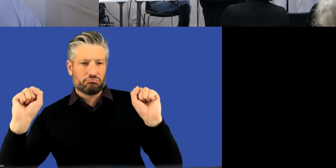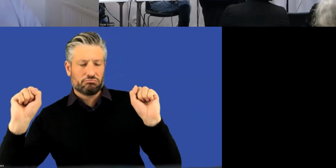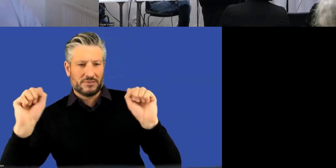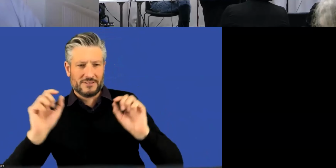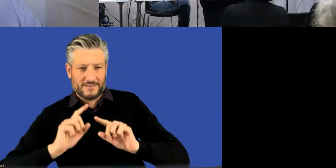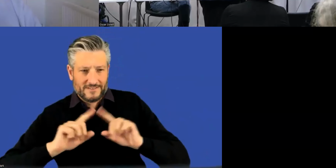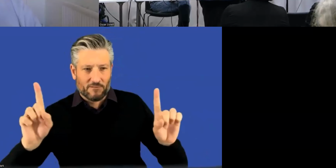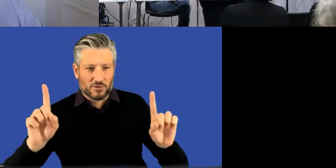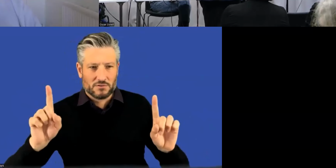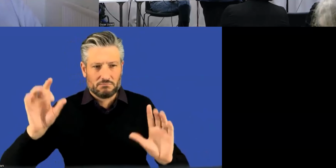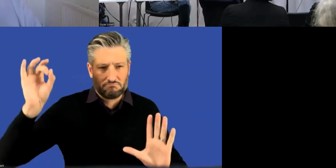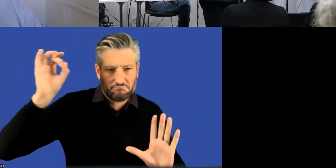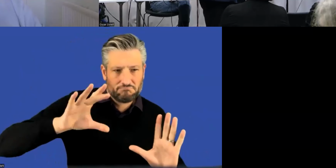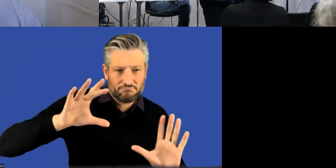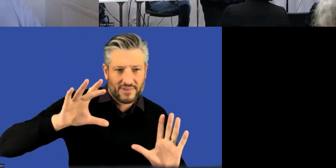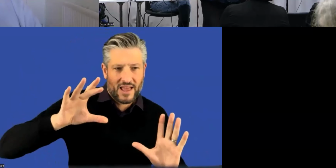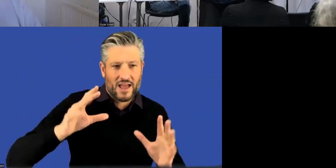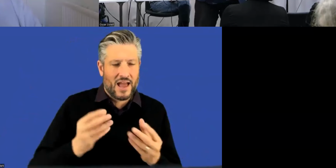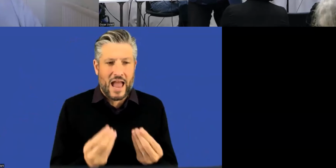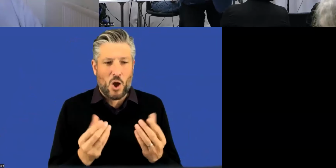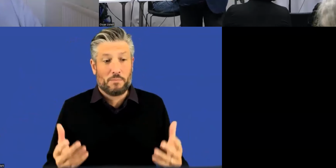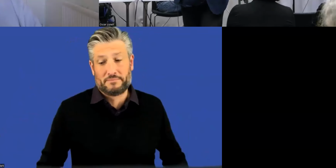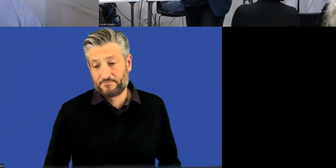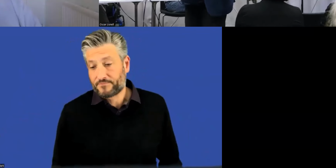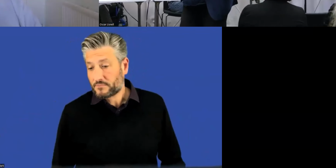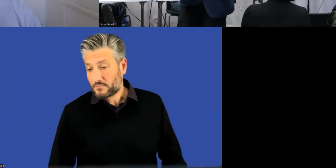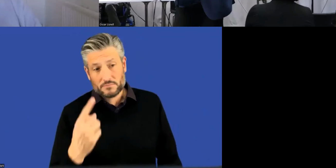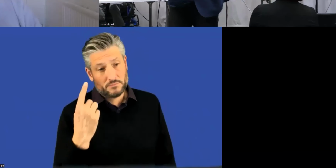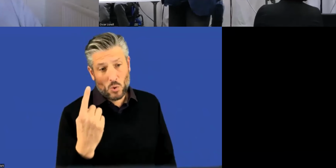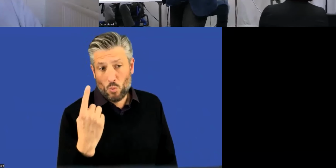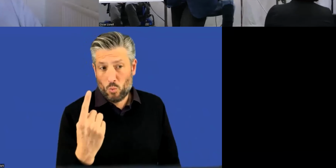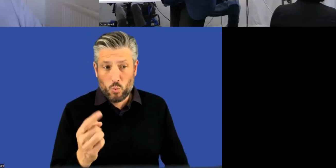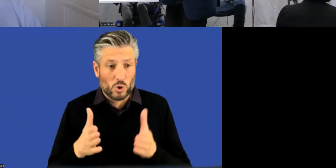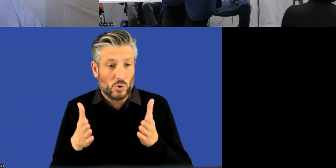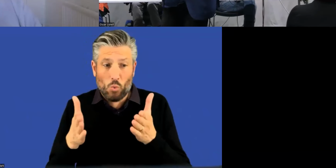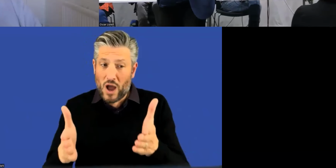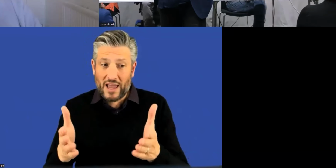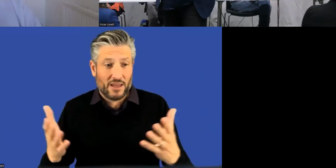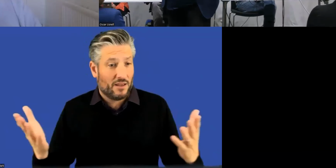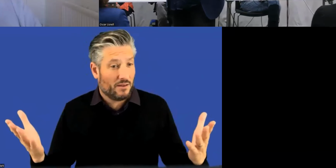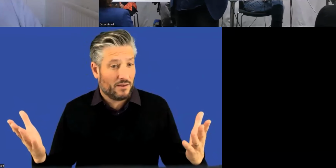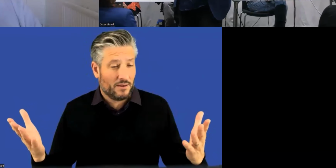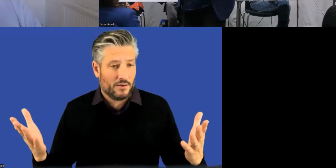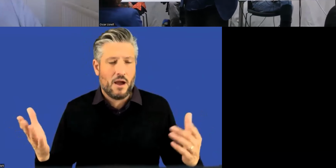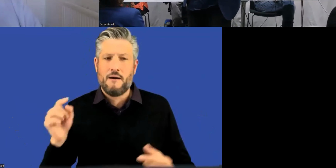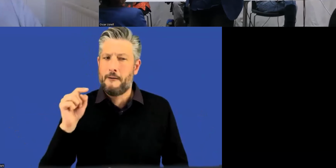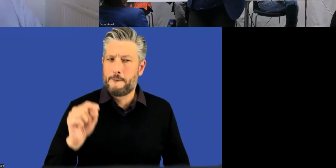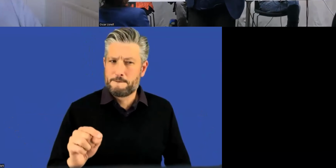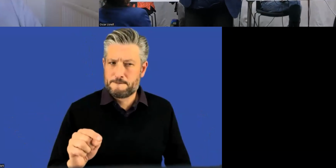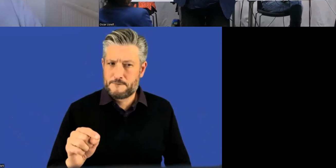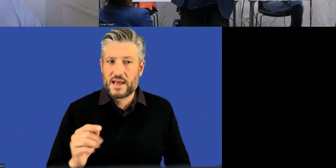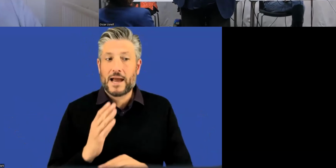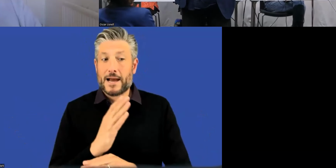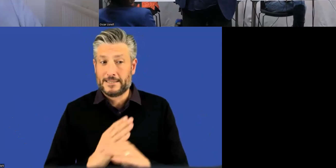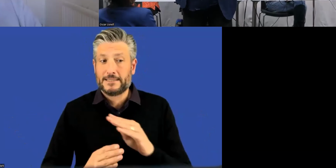important, the frontiers of society. And the one of the most creative frontiers of society is the frontier of disability,